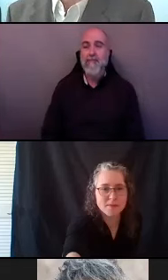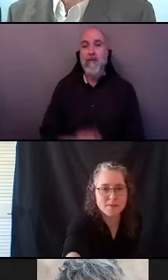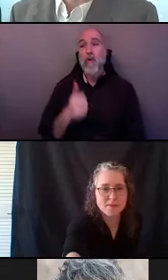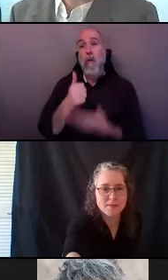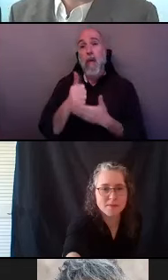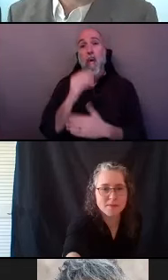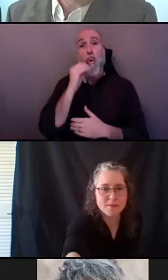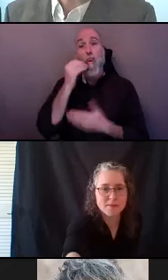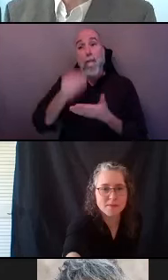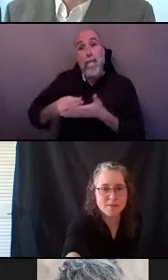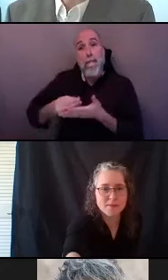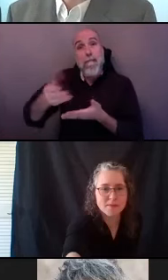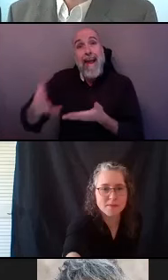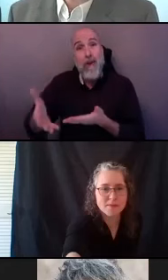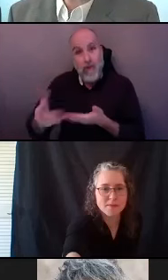buyers